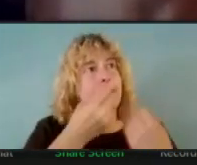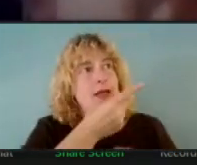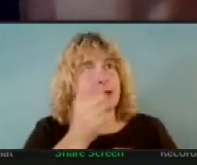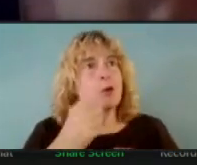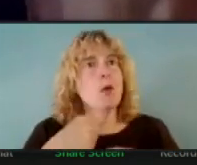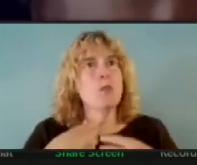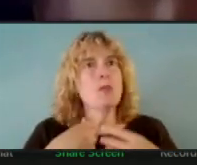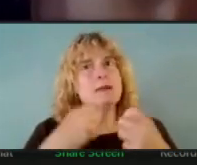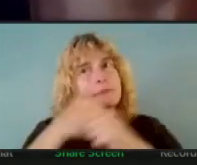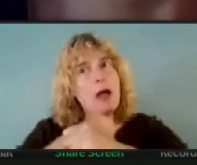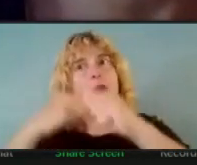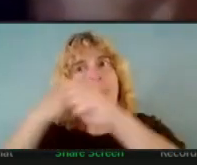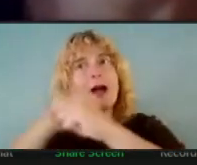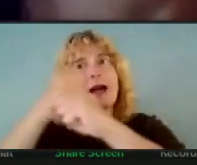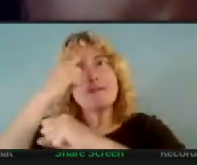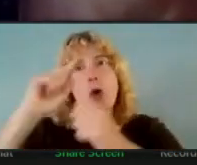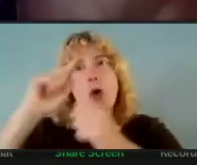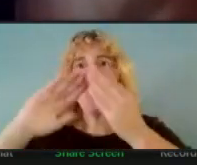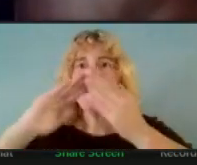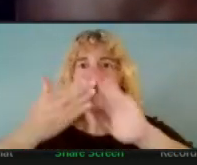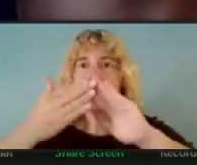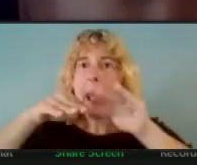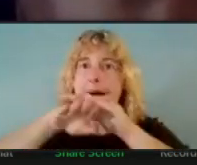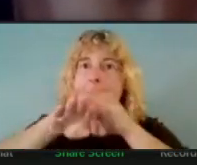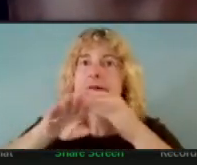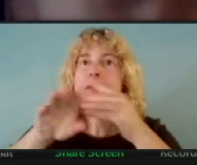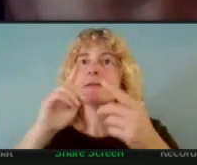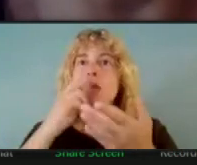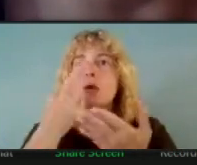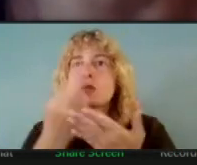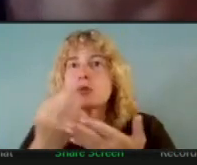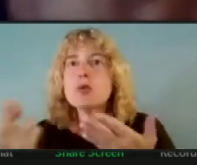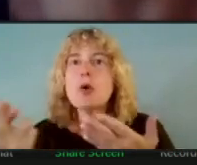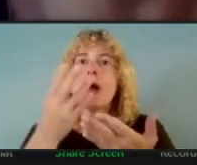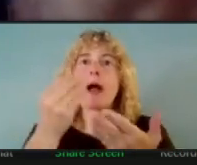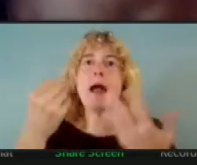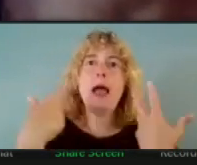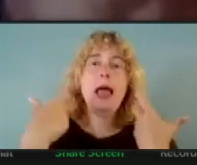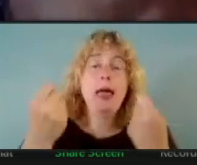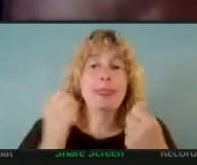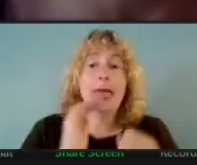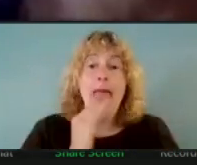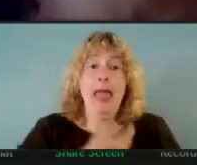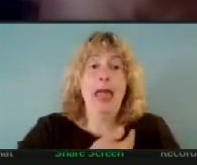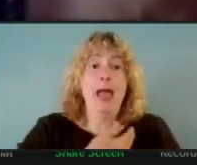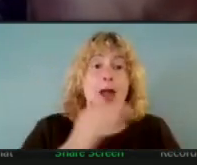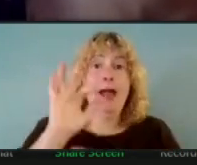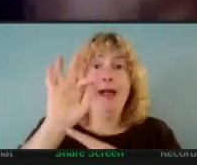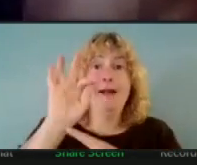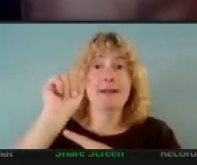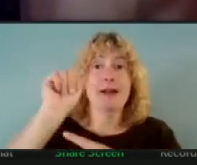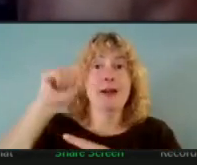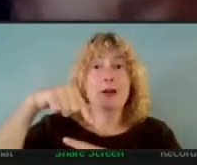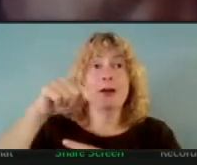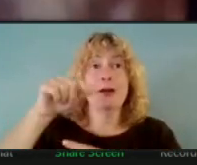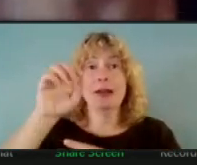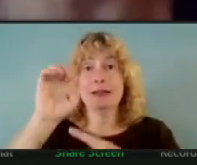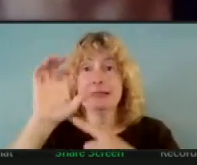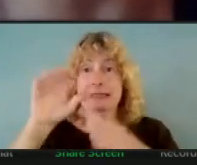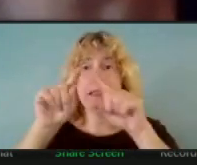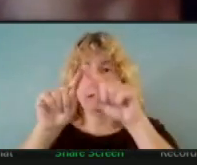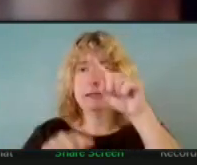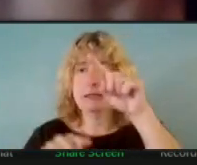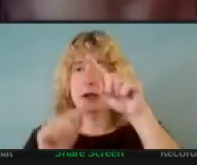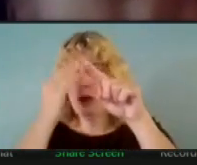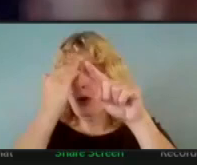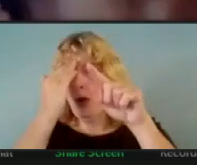access to resources in health, and our FQHCs are known for wrapping their arms around our community. So